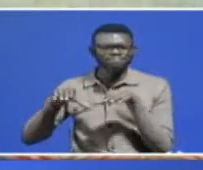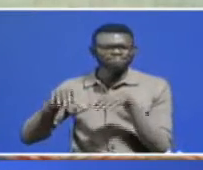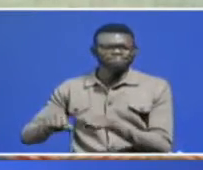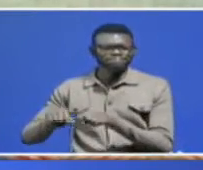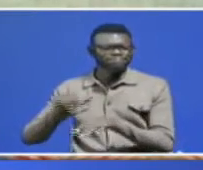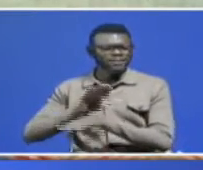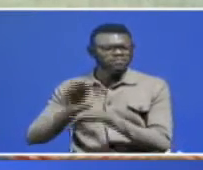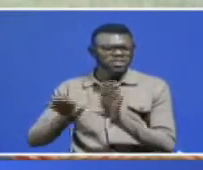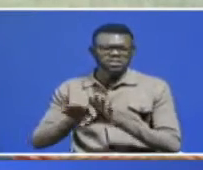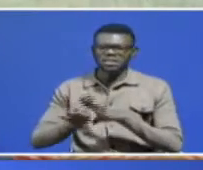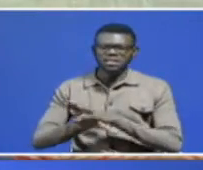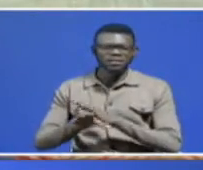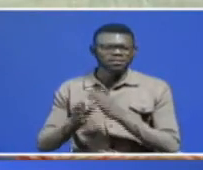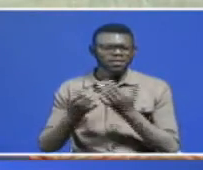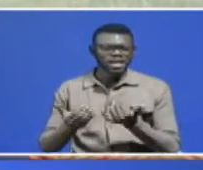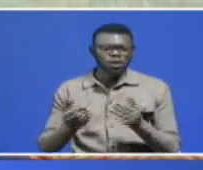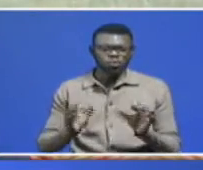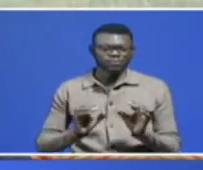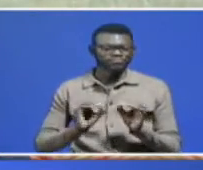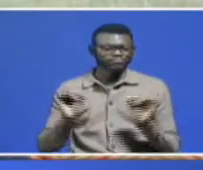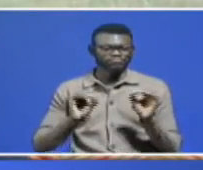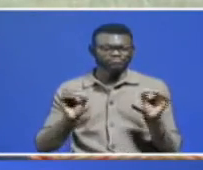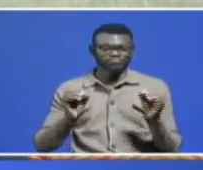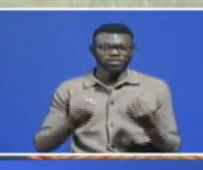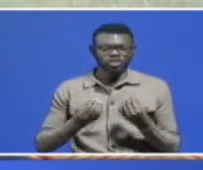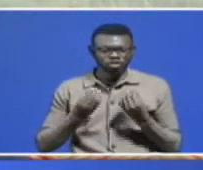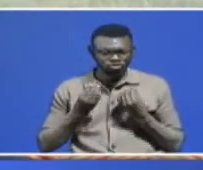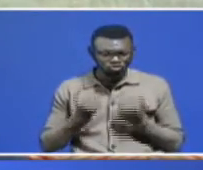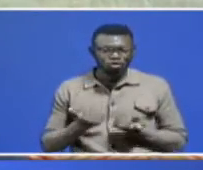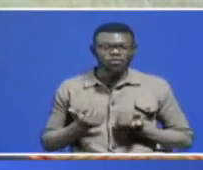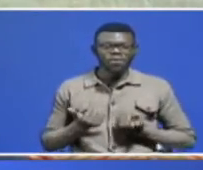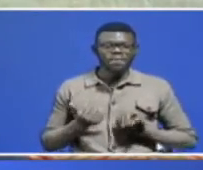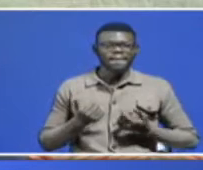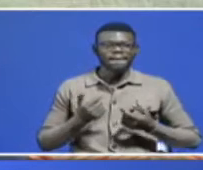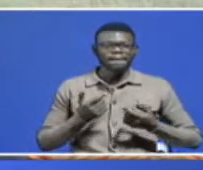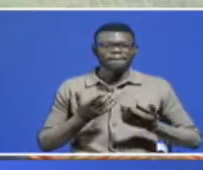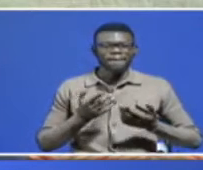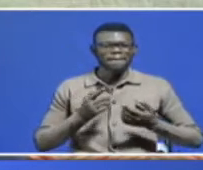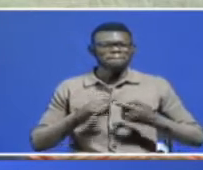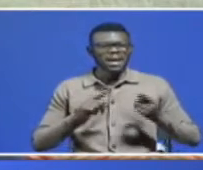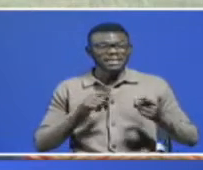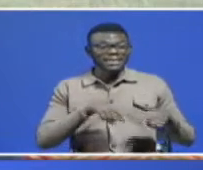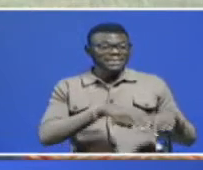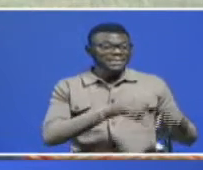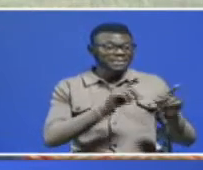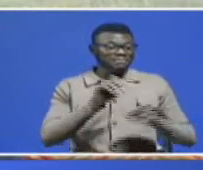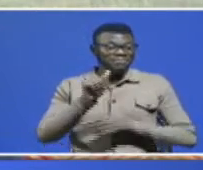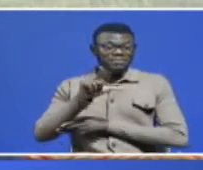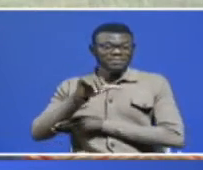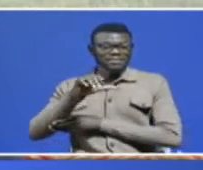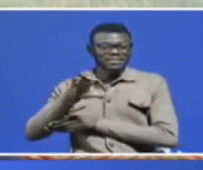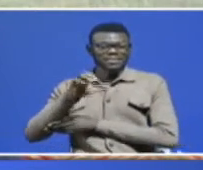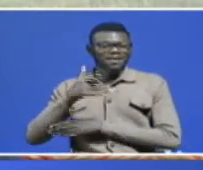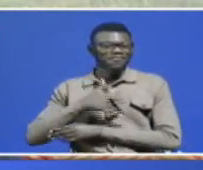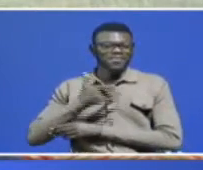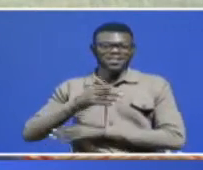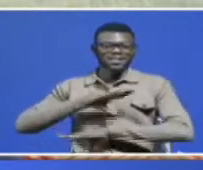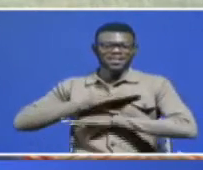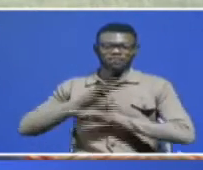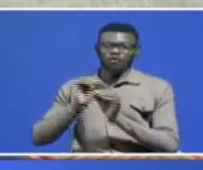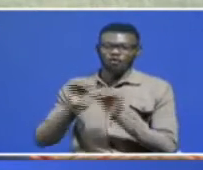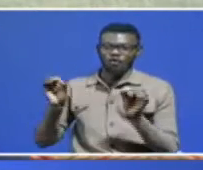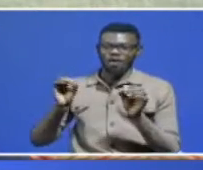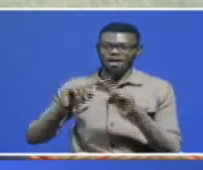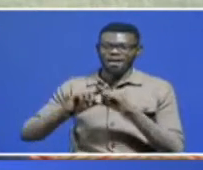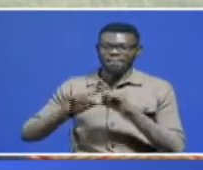has been addressed. It may not be addressed to the satisfaction of Alice Wahome and others, but it is addressed to the